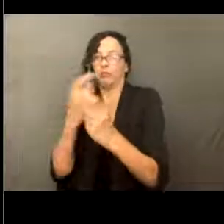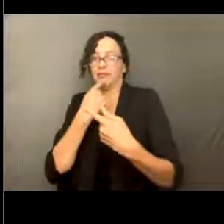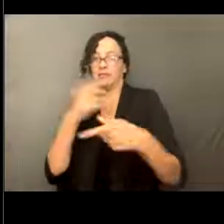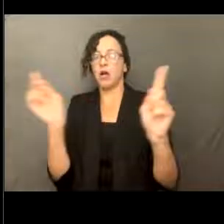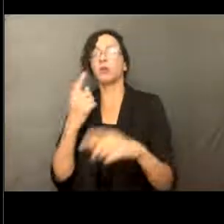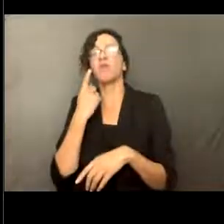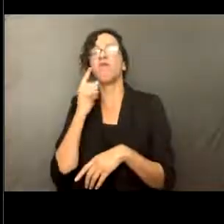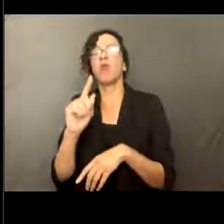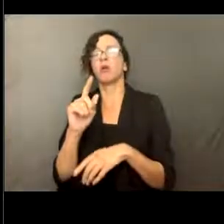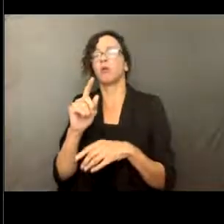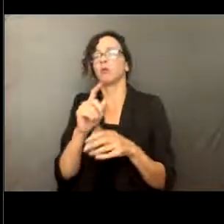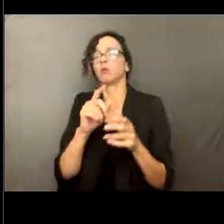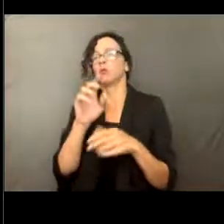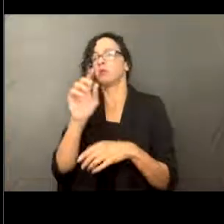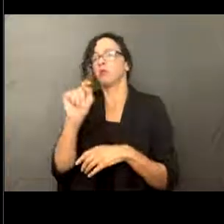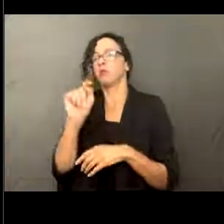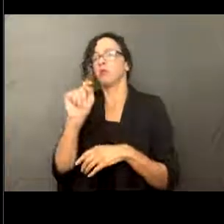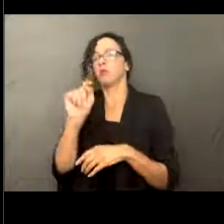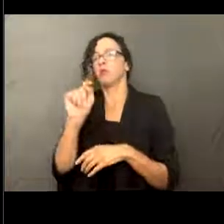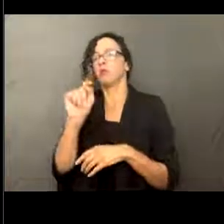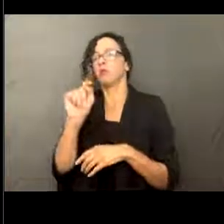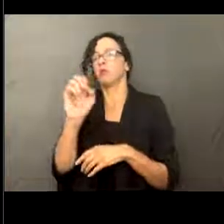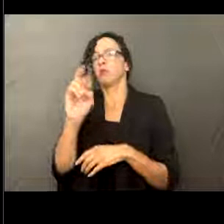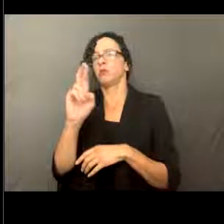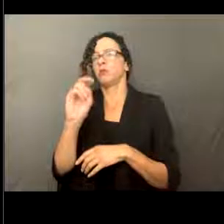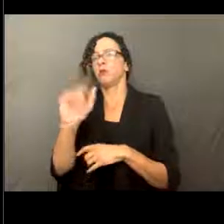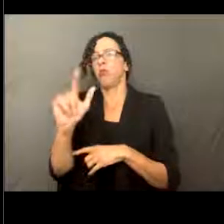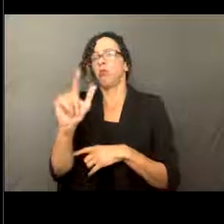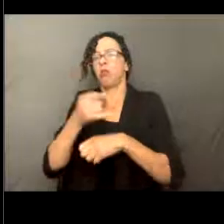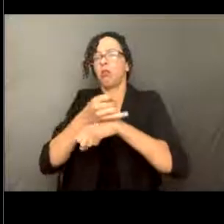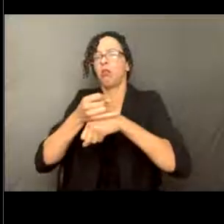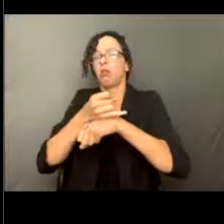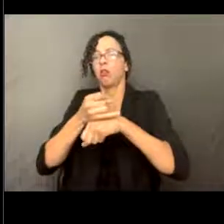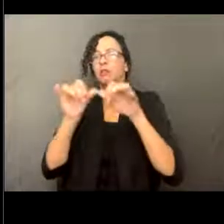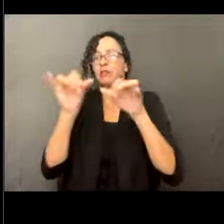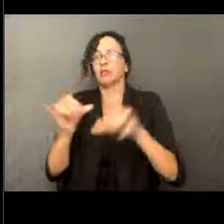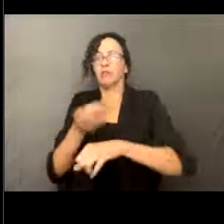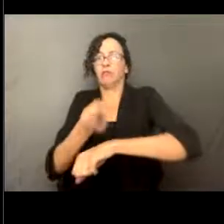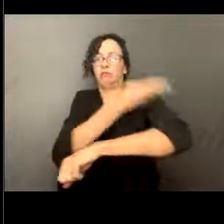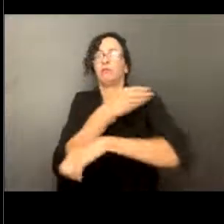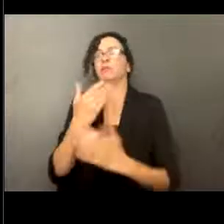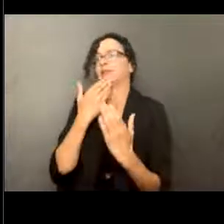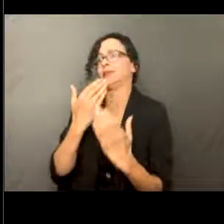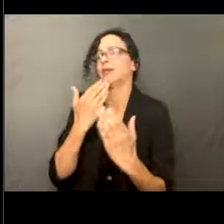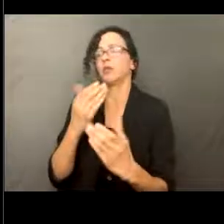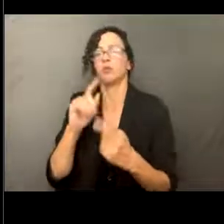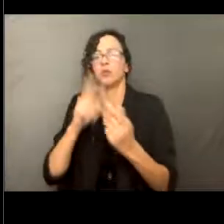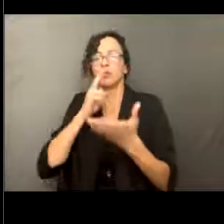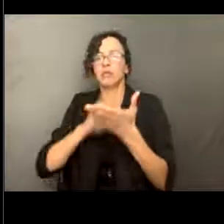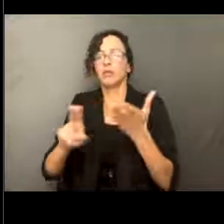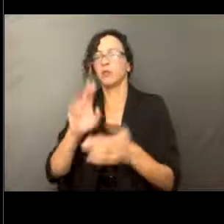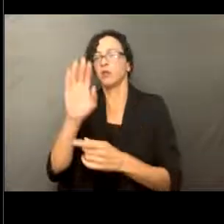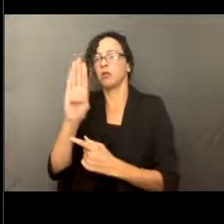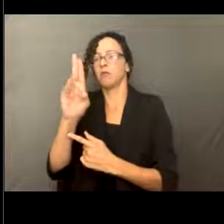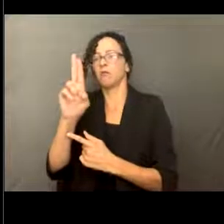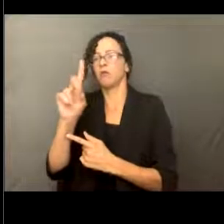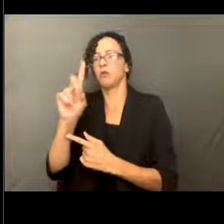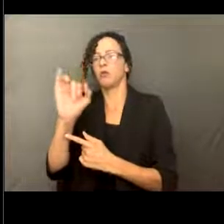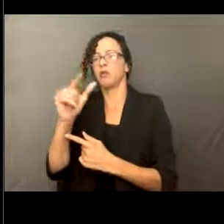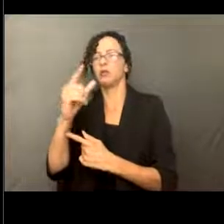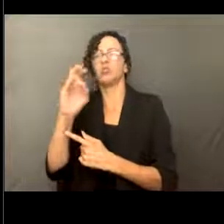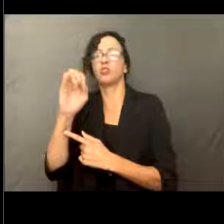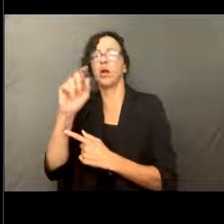project. So thankful to the FRA for those grant funds, and Secretary Buttigieg, and also Governor Newsom, who wrote a